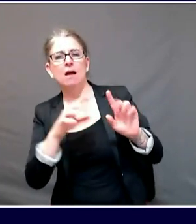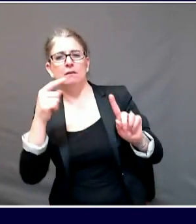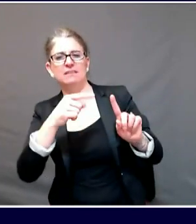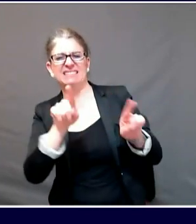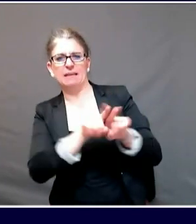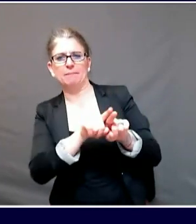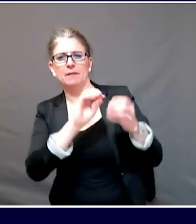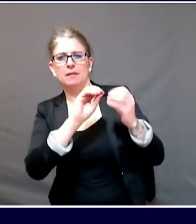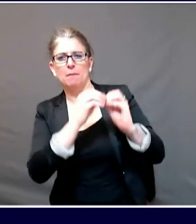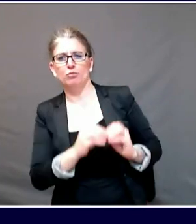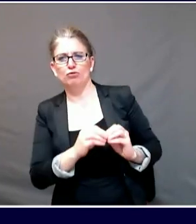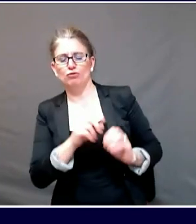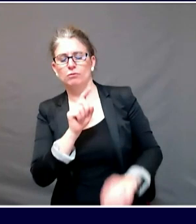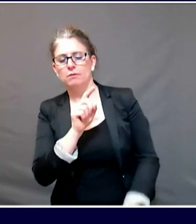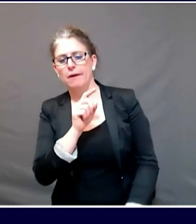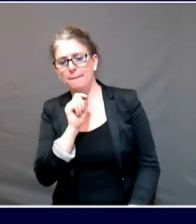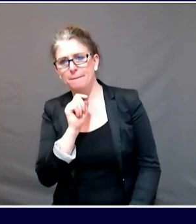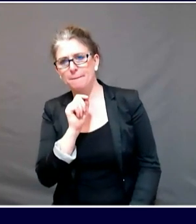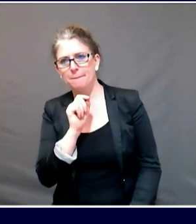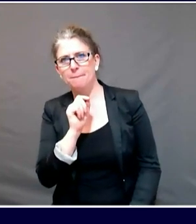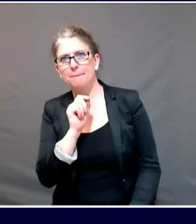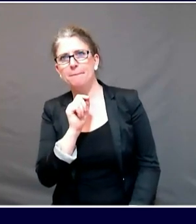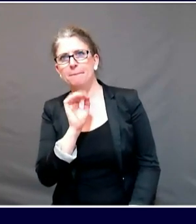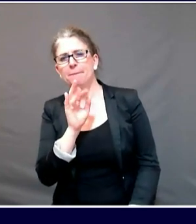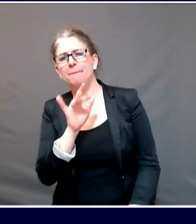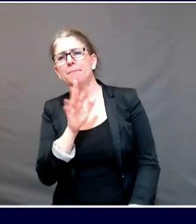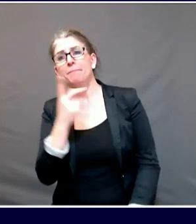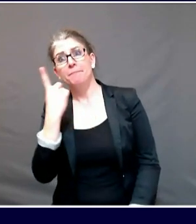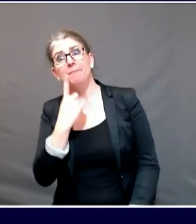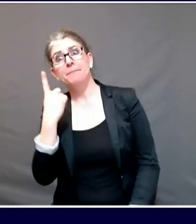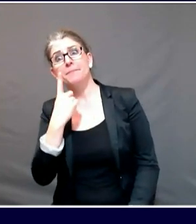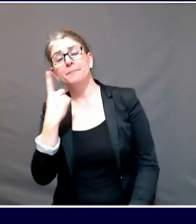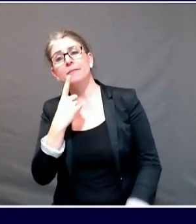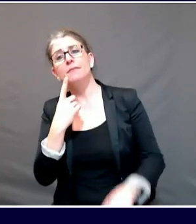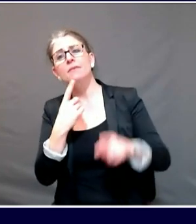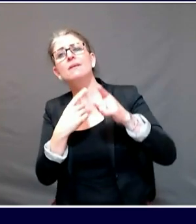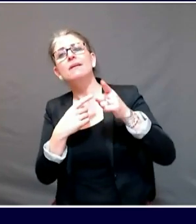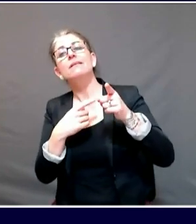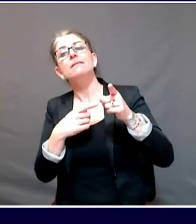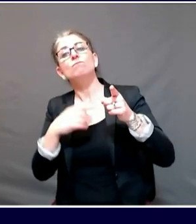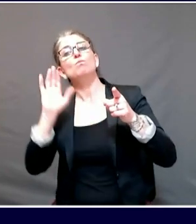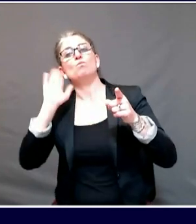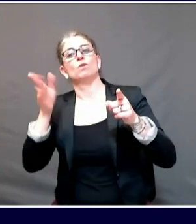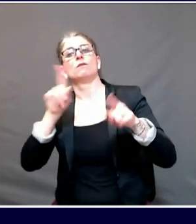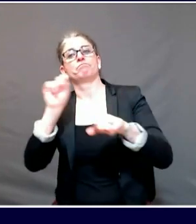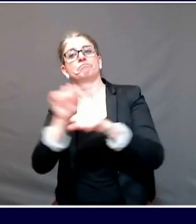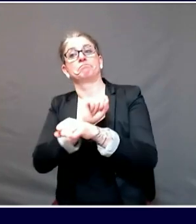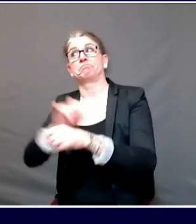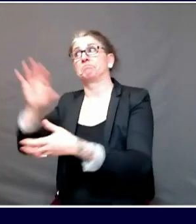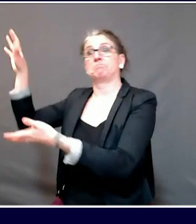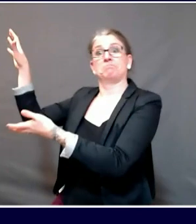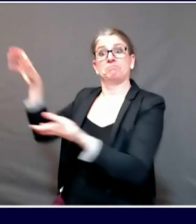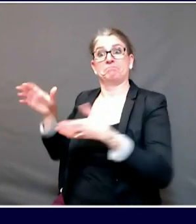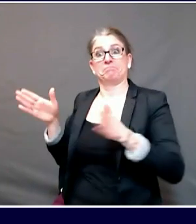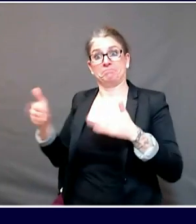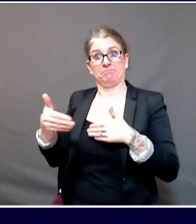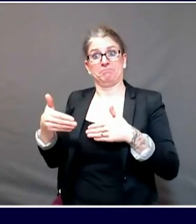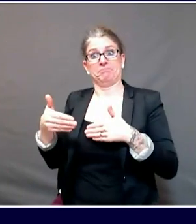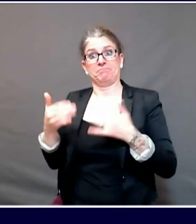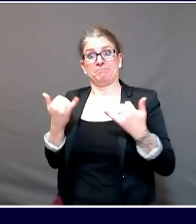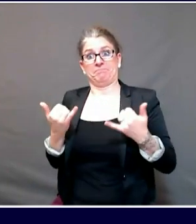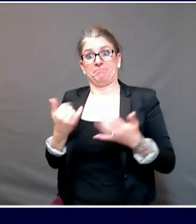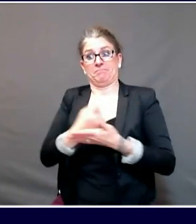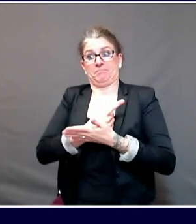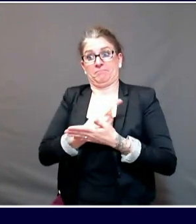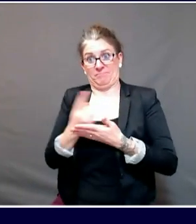only those 2 shipments were received today, and that there will not be any more shipments today, the one at Mercy Hospital and the